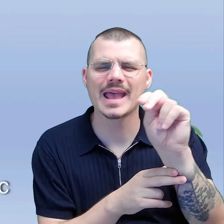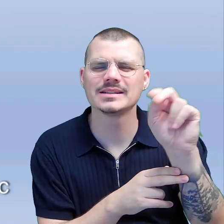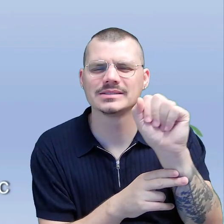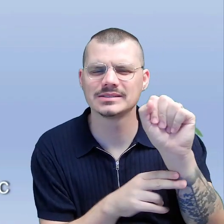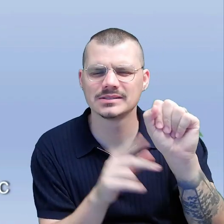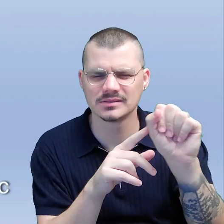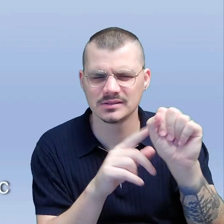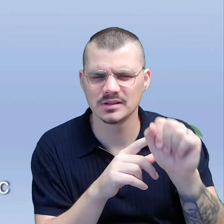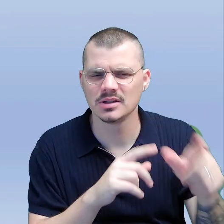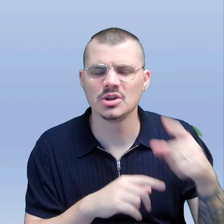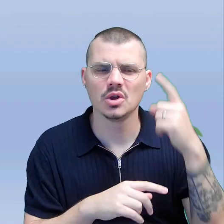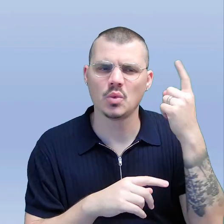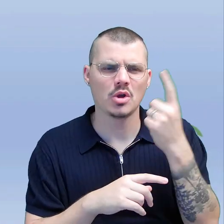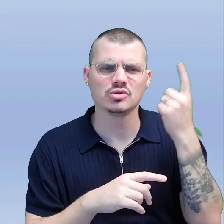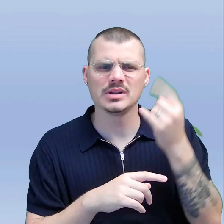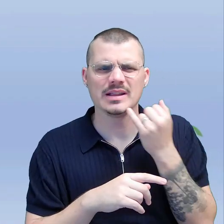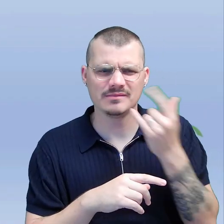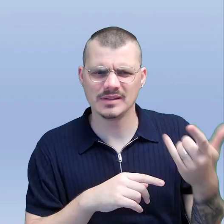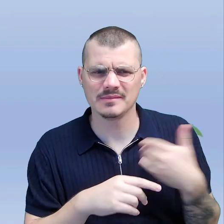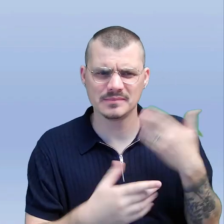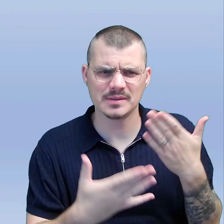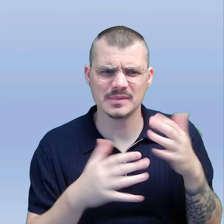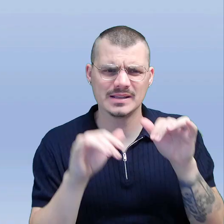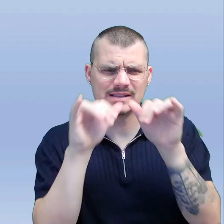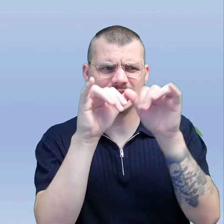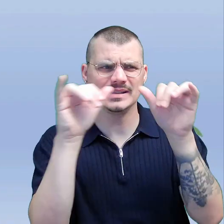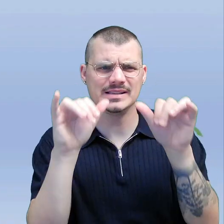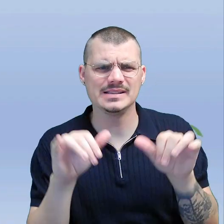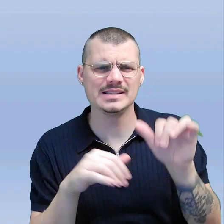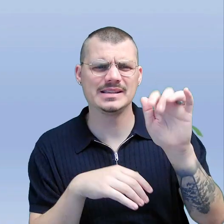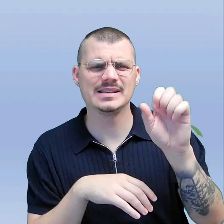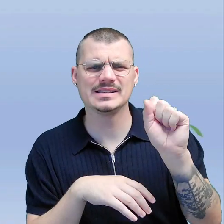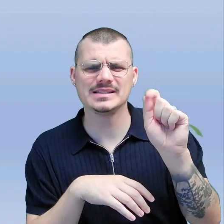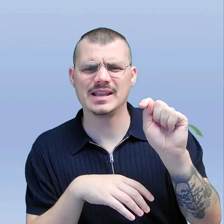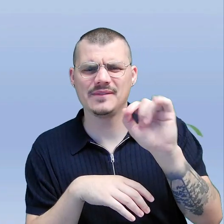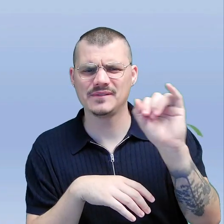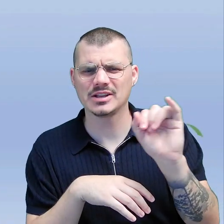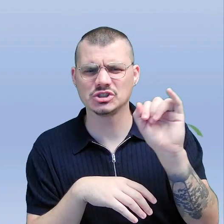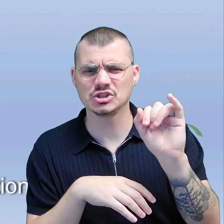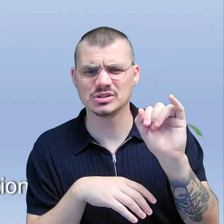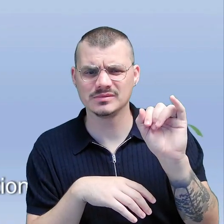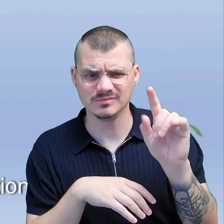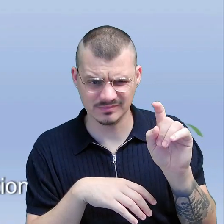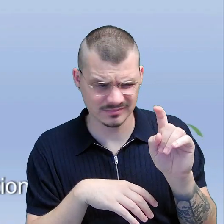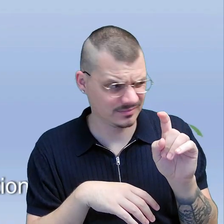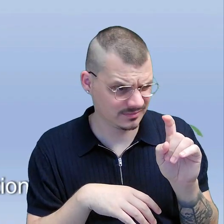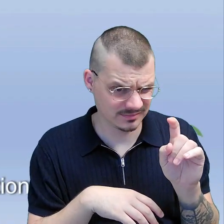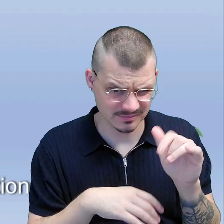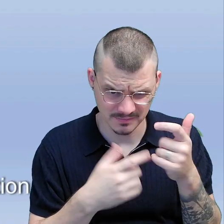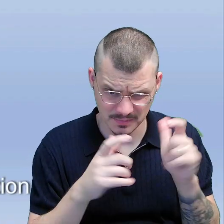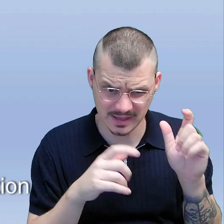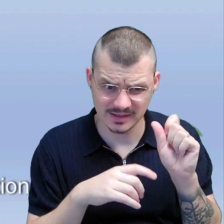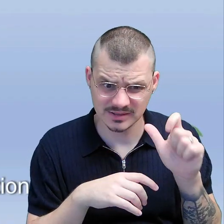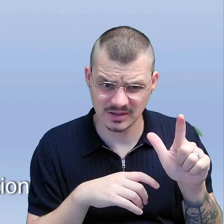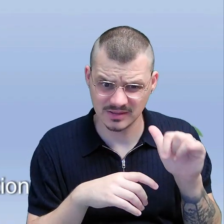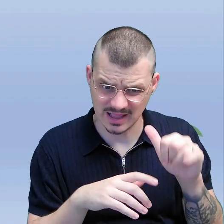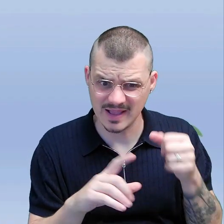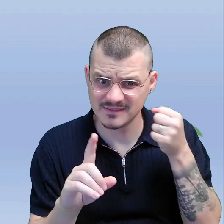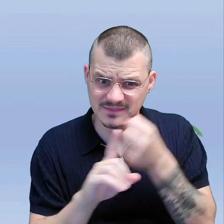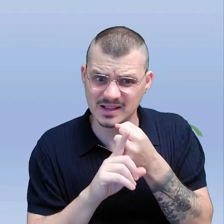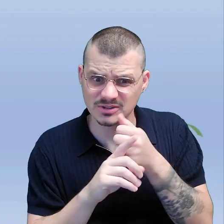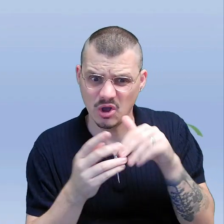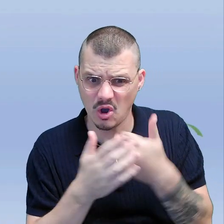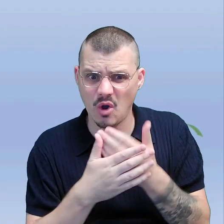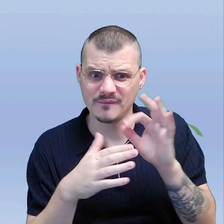she didn't have a systemic yeast infection. Is that a big deal? Does that affect pretty much every function